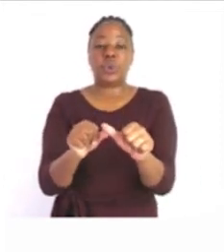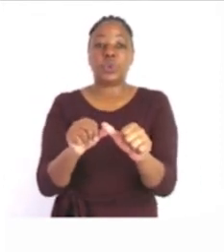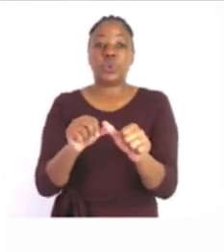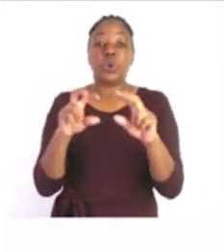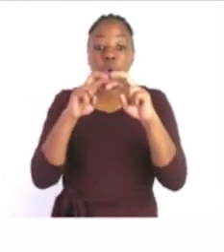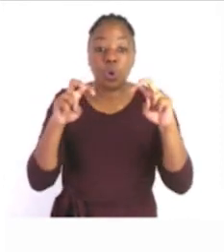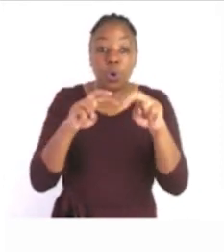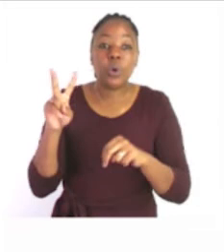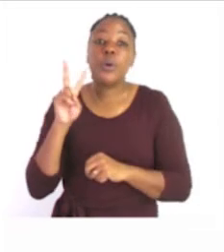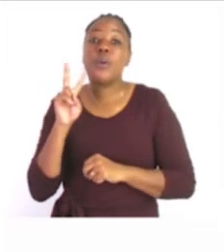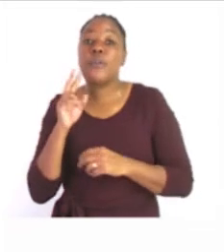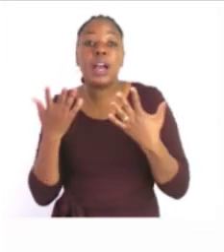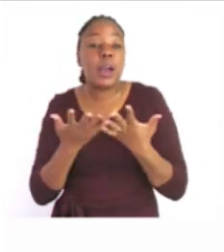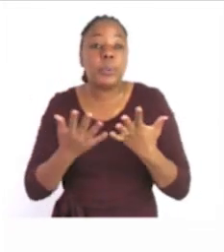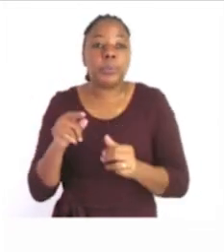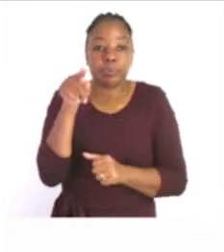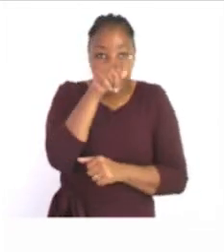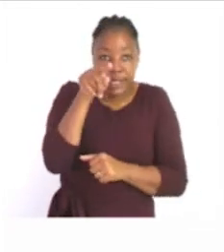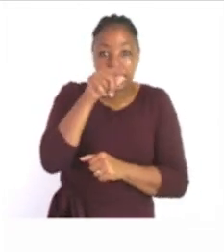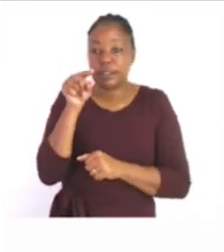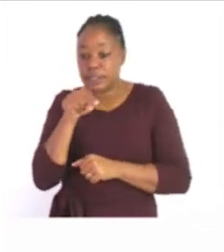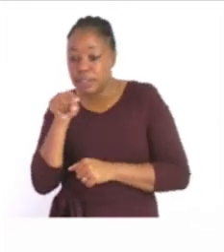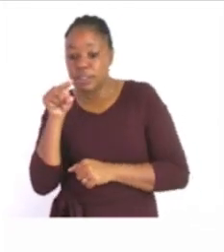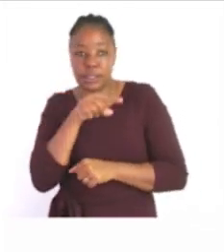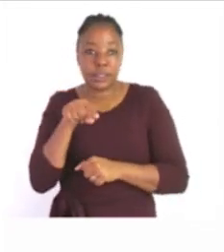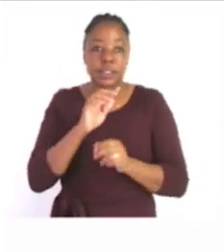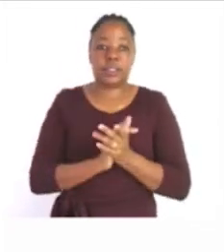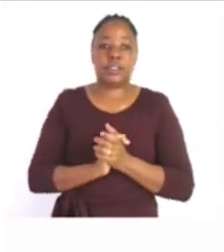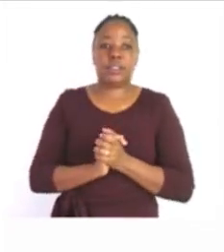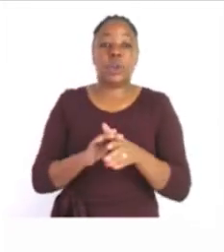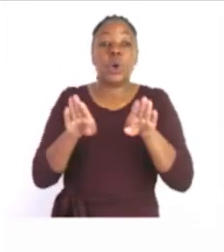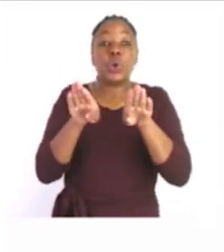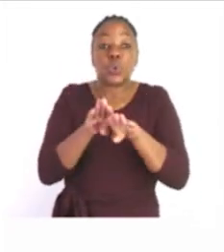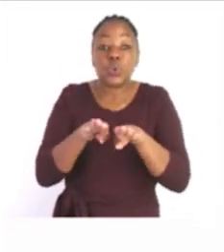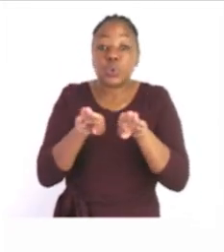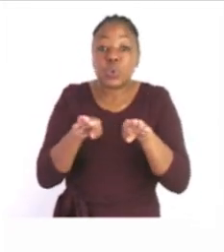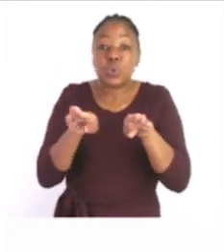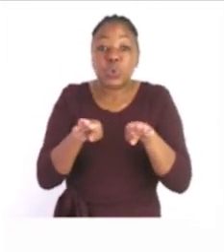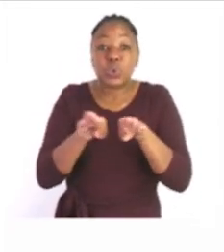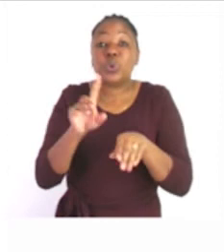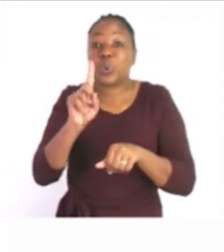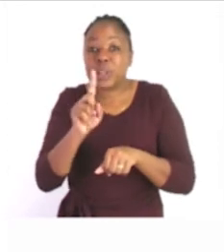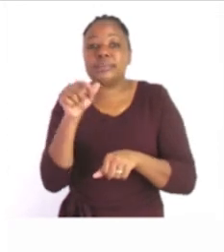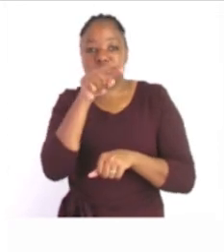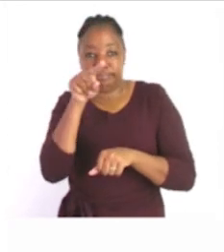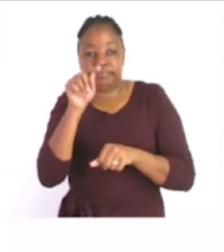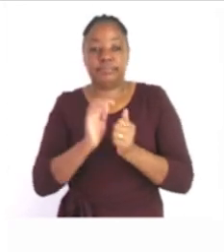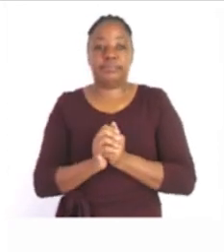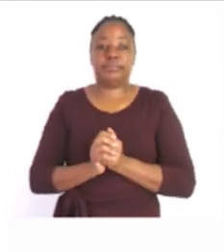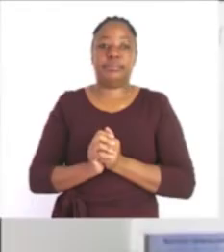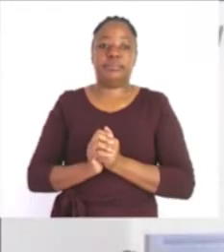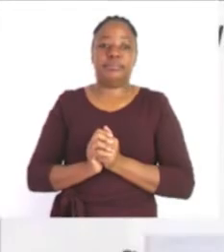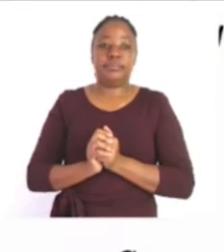sentences. And remember, if you cannot do the action, then it is not a verb. Let's take a